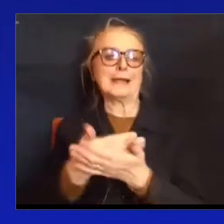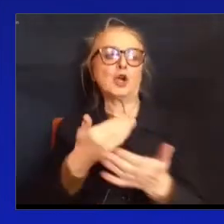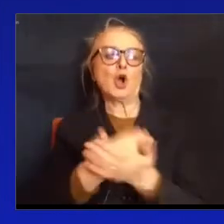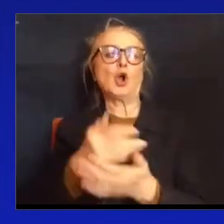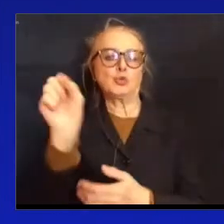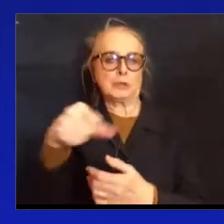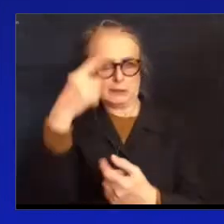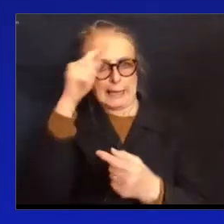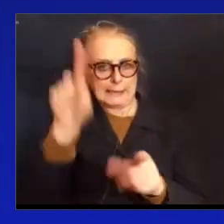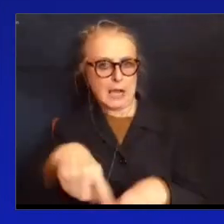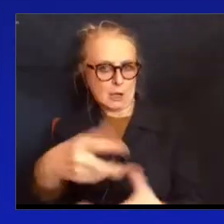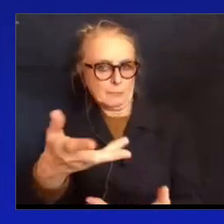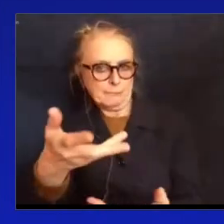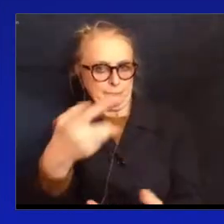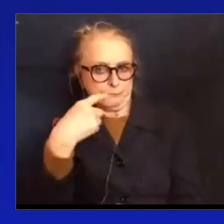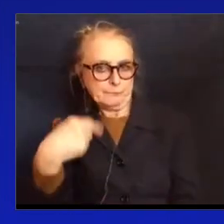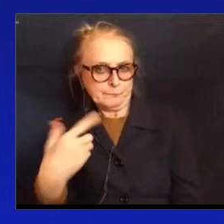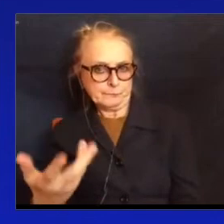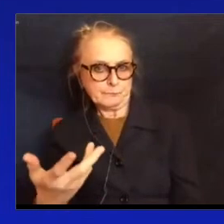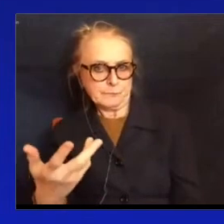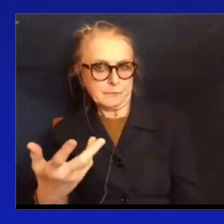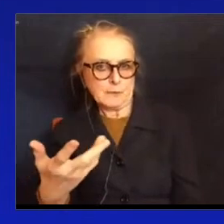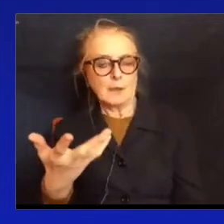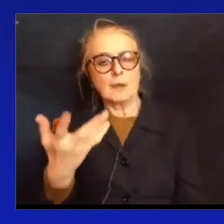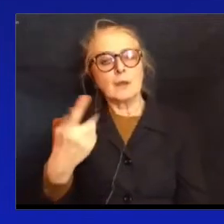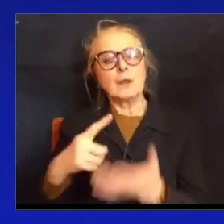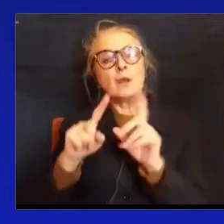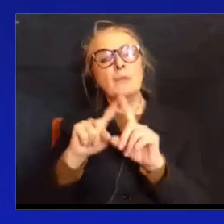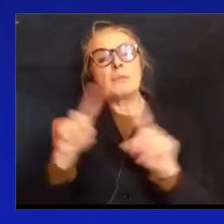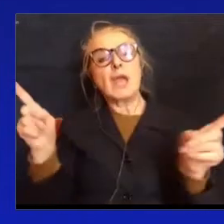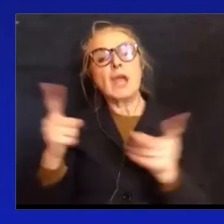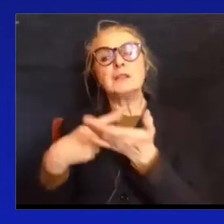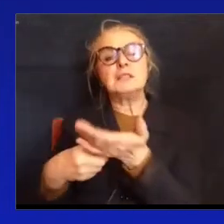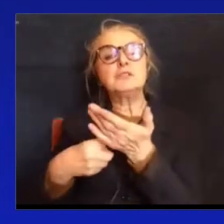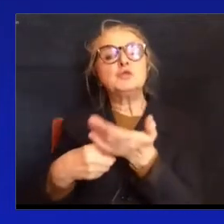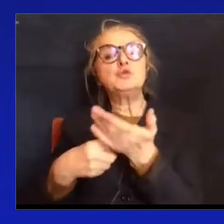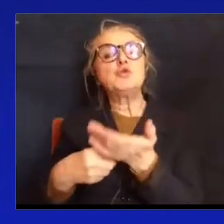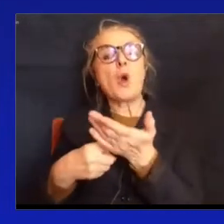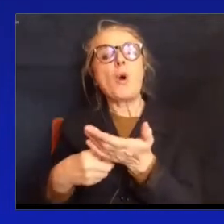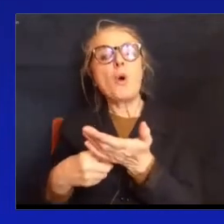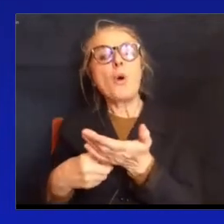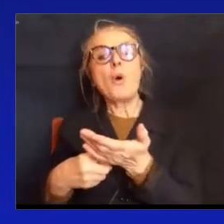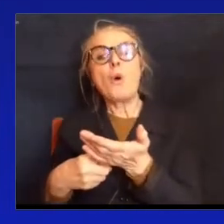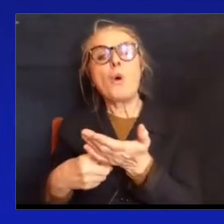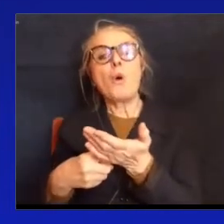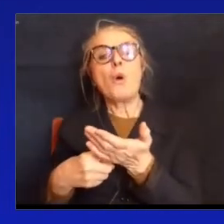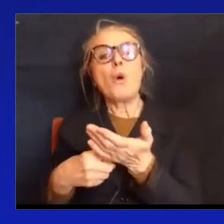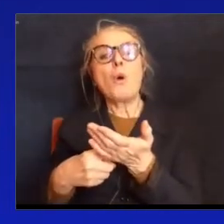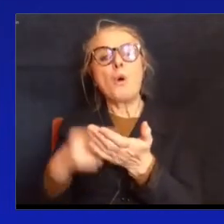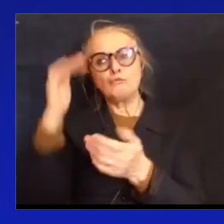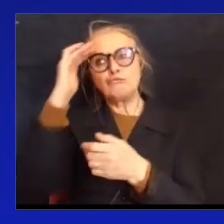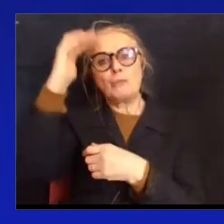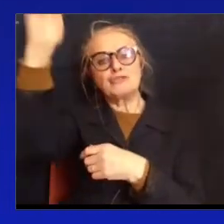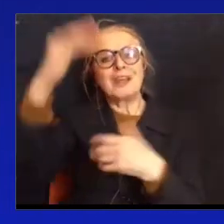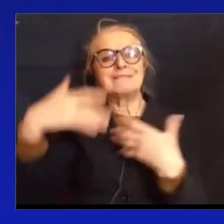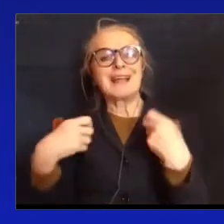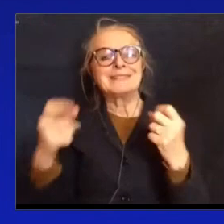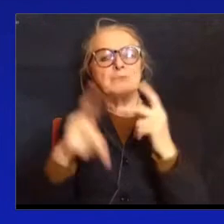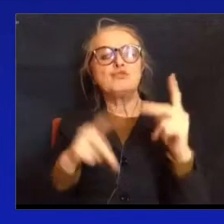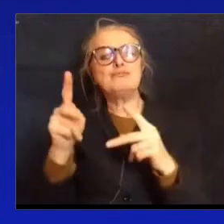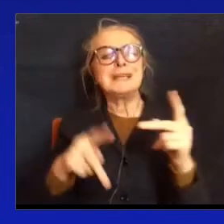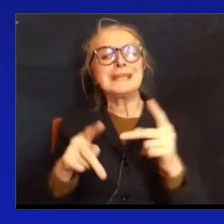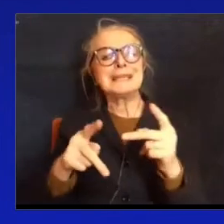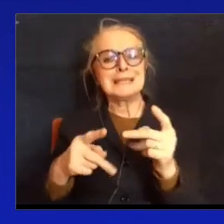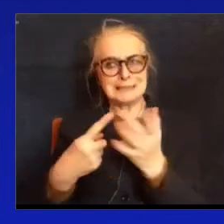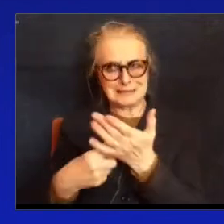want to go back in your discussions with provincial health authorities. What are you hearing about the criteria that it's going to take